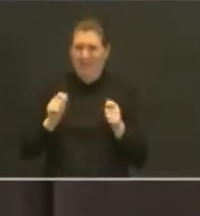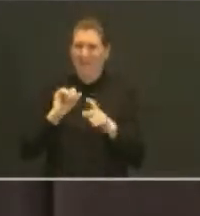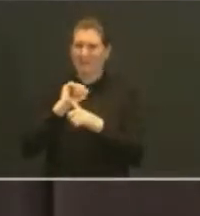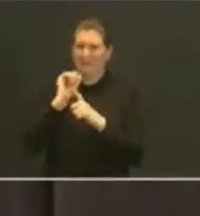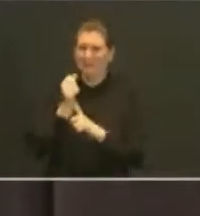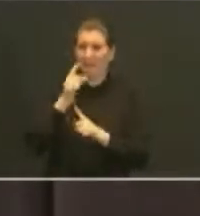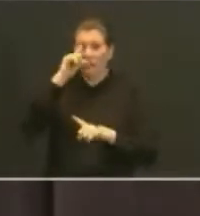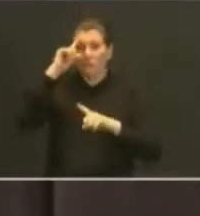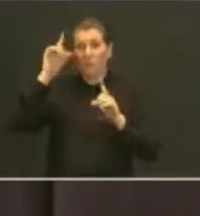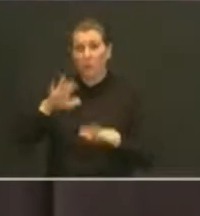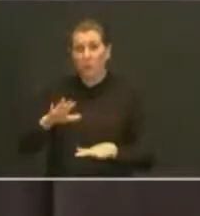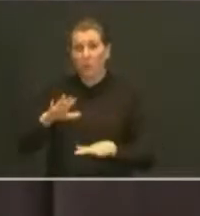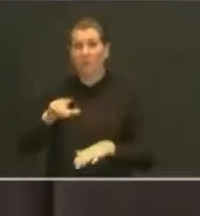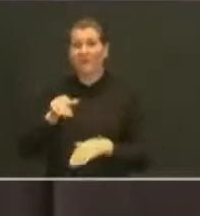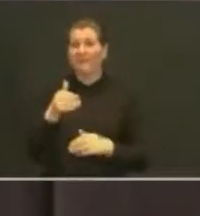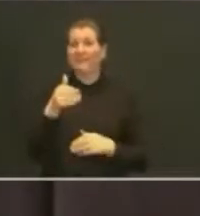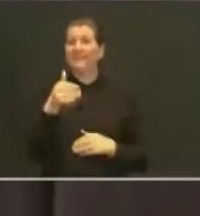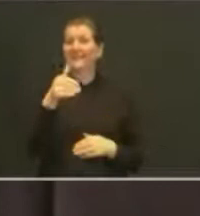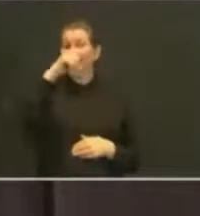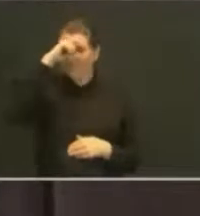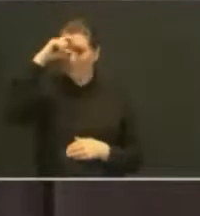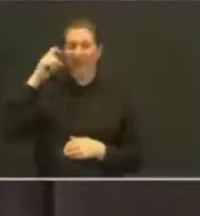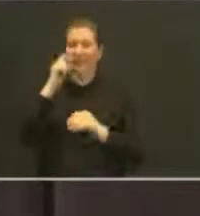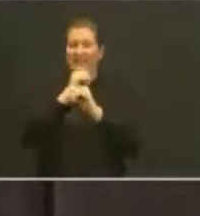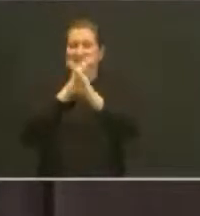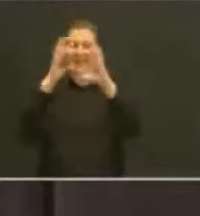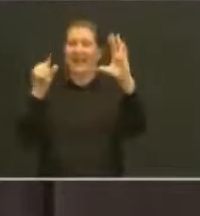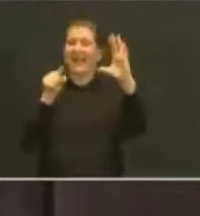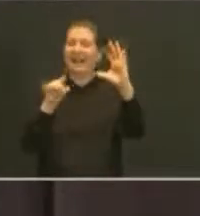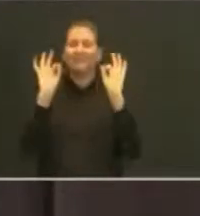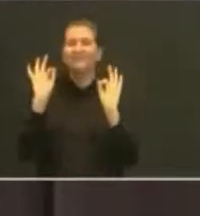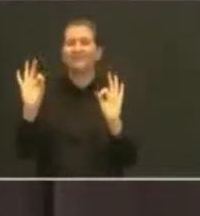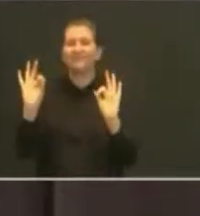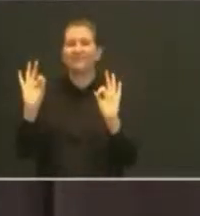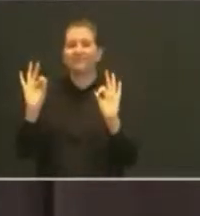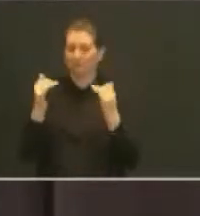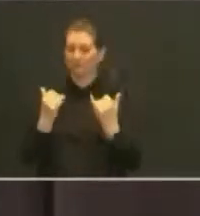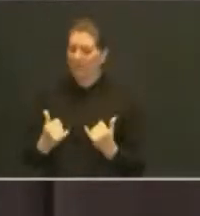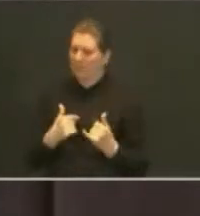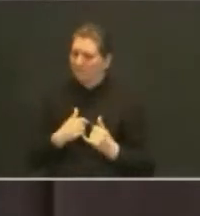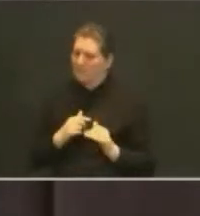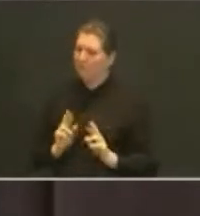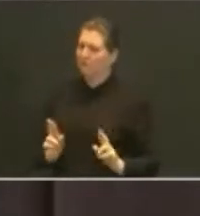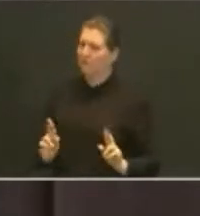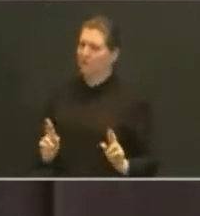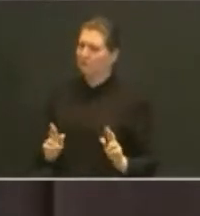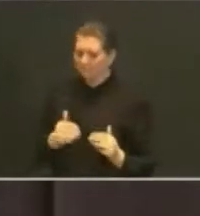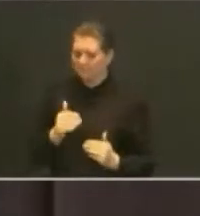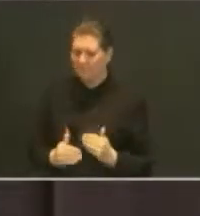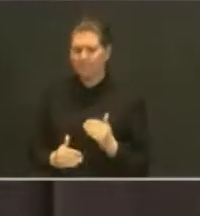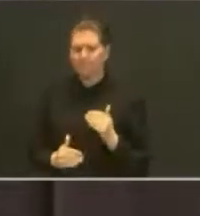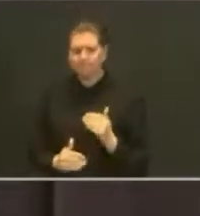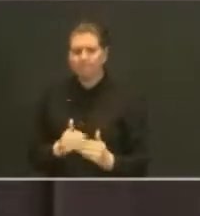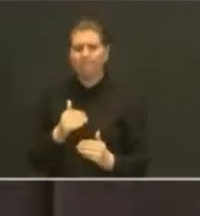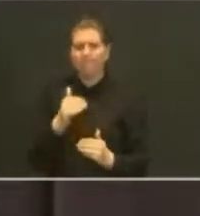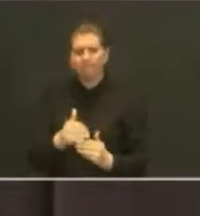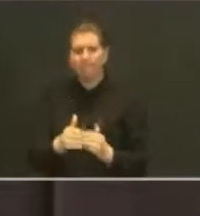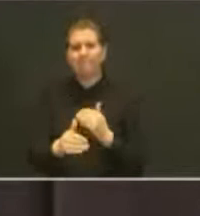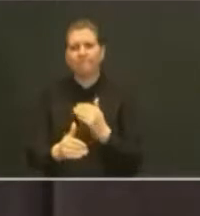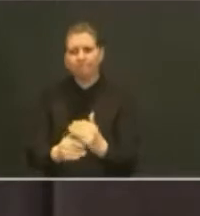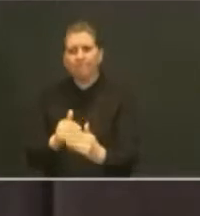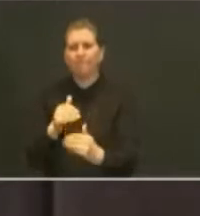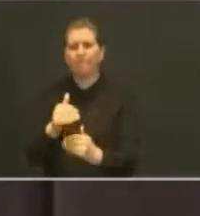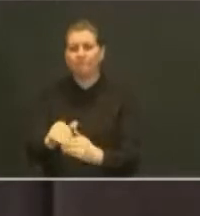We are positioning ourselves very strong for being able to do that. During our last 2